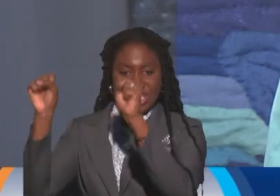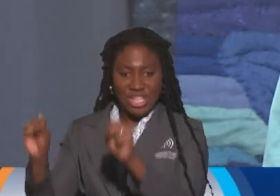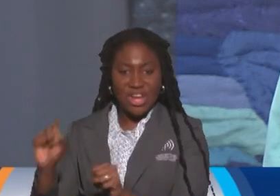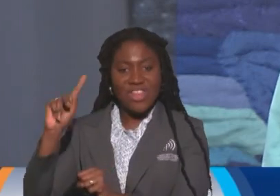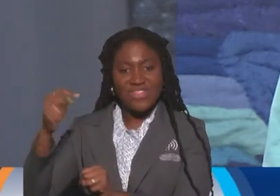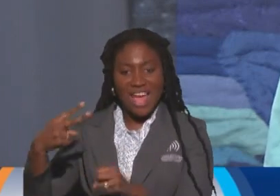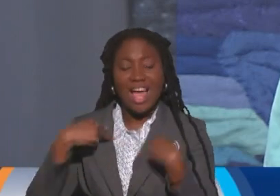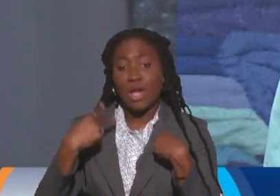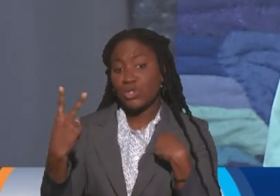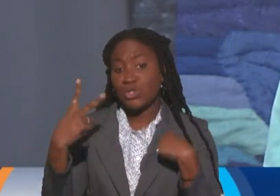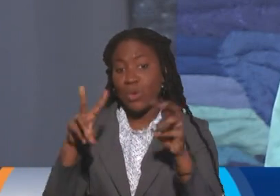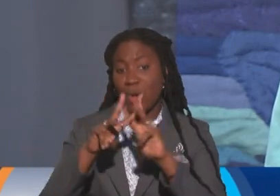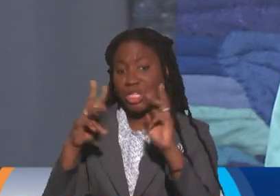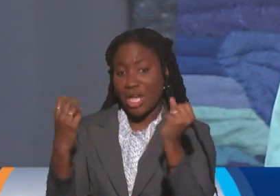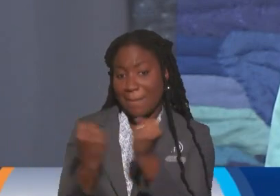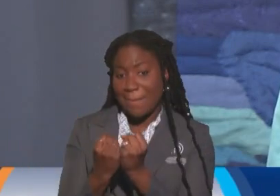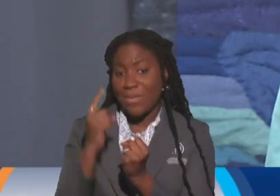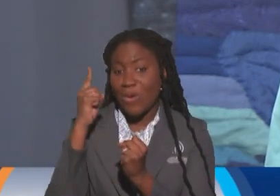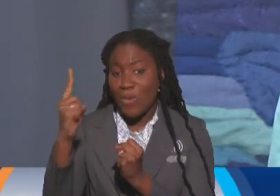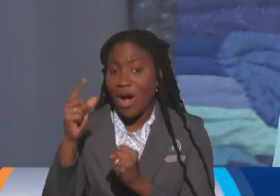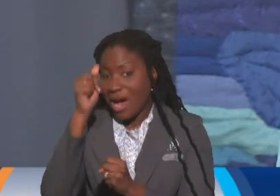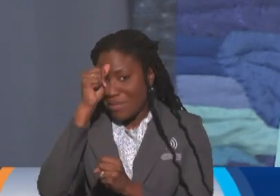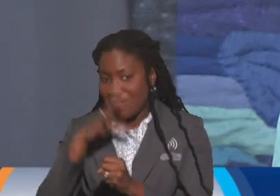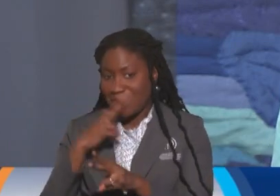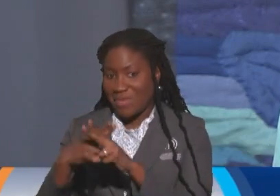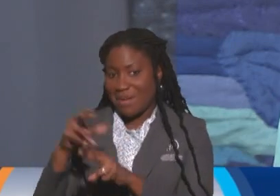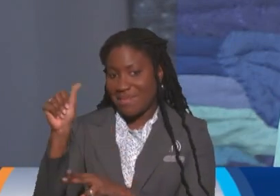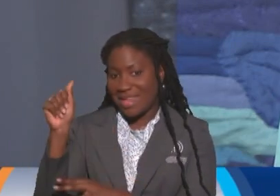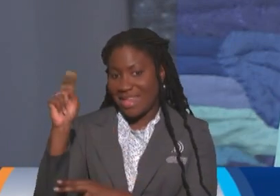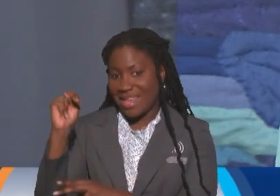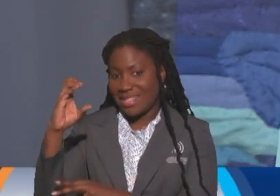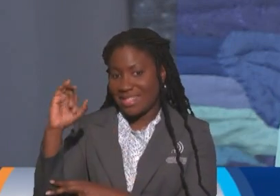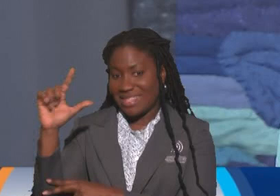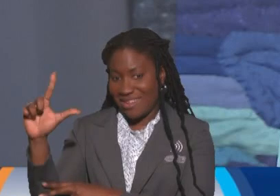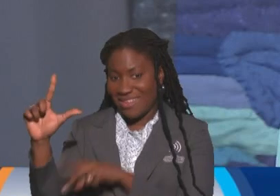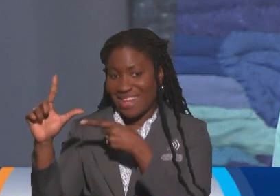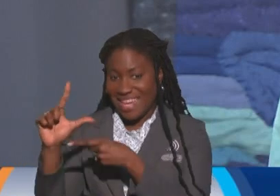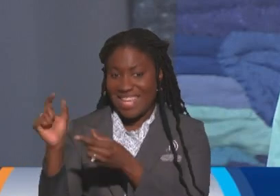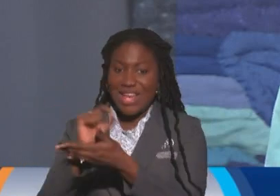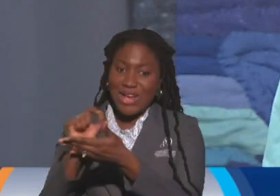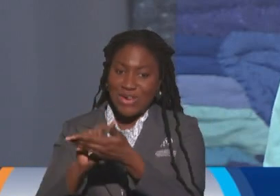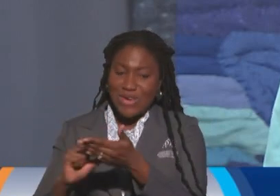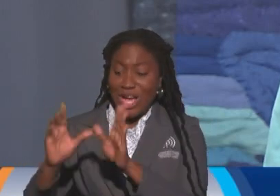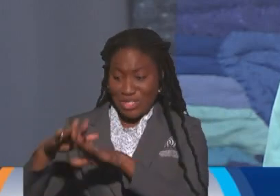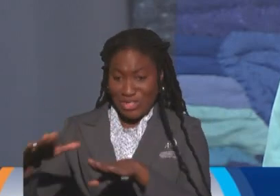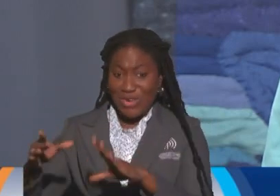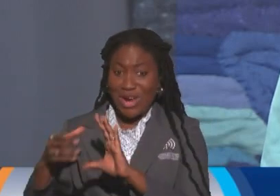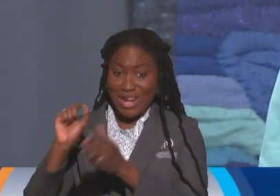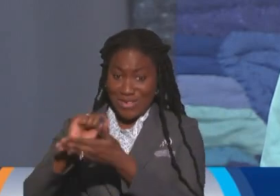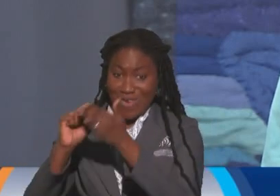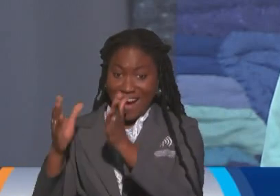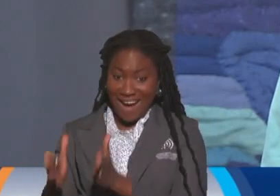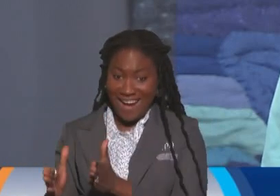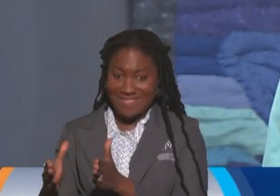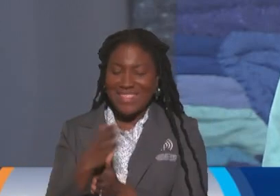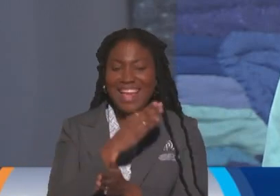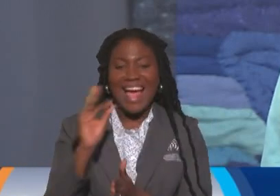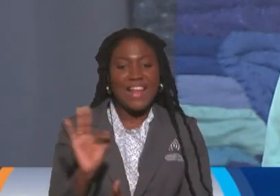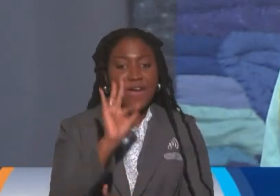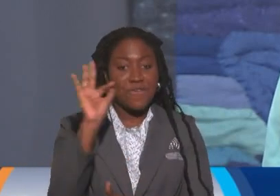workshops, including one by Anselm Douglas, who's also featured in the festival as a children's writer. On